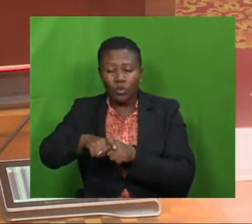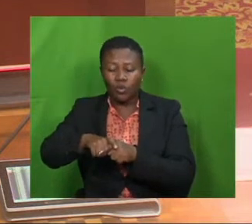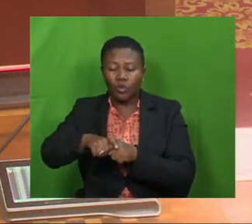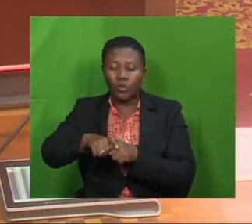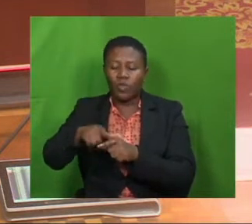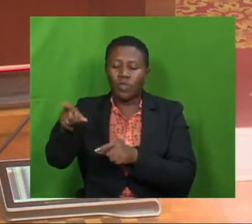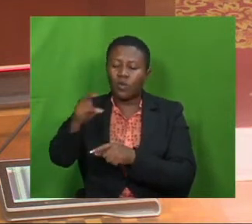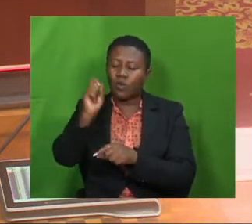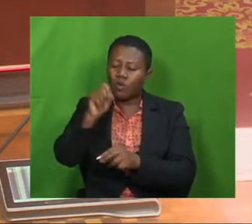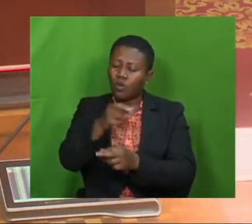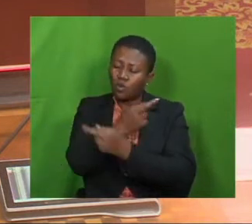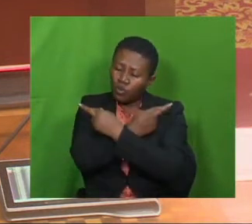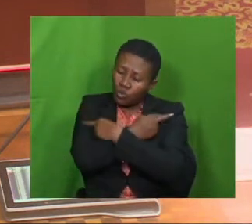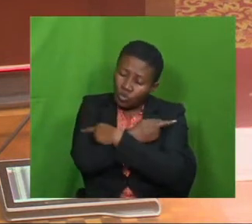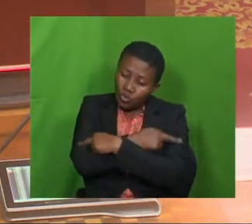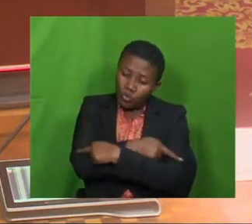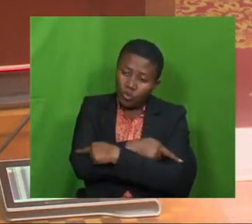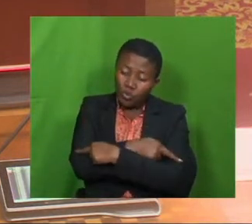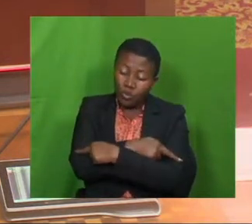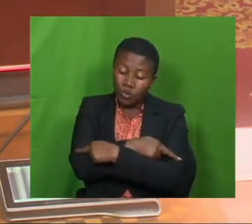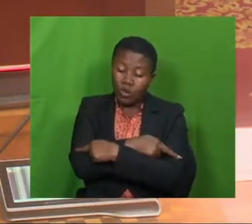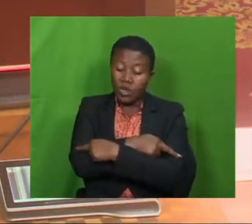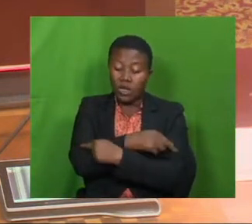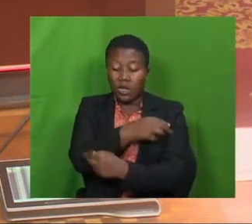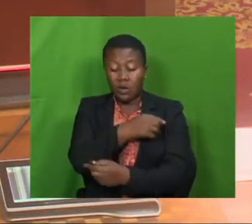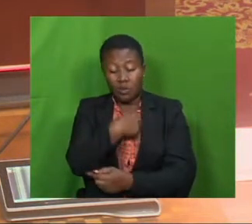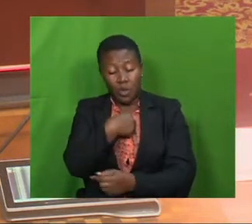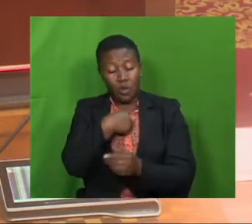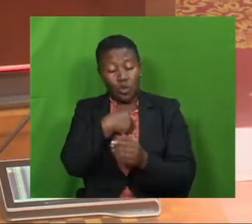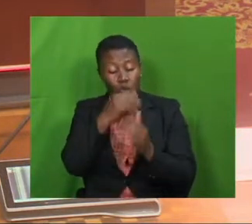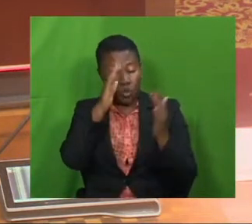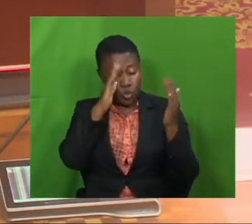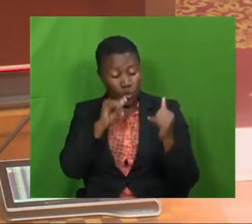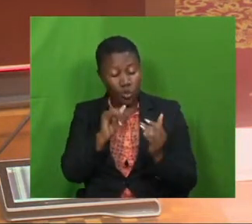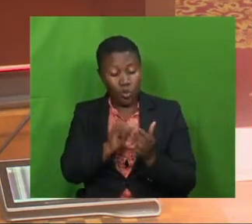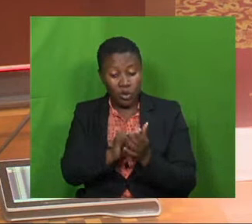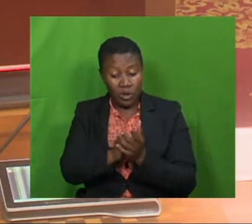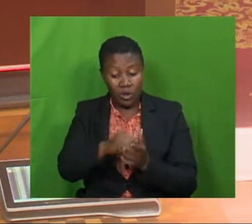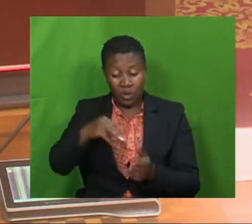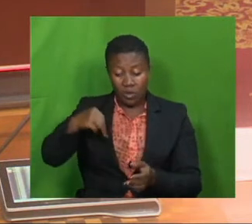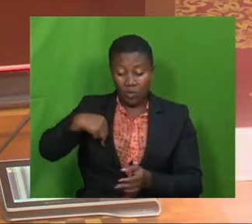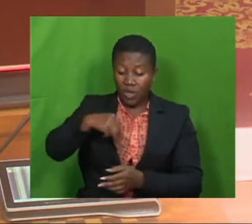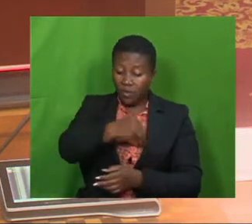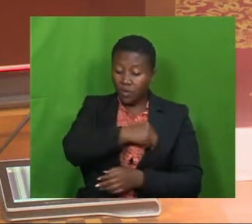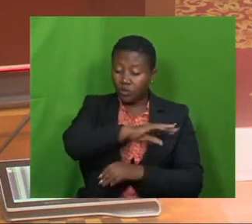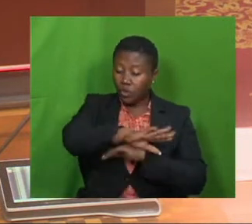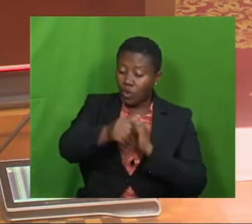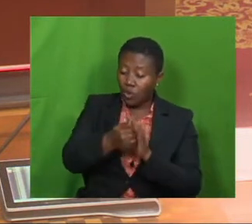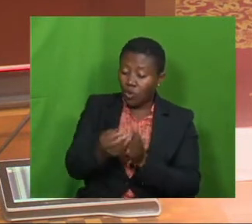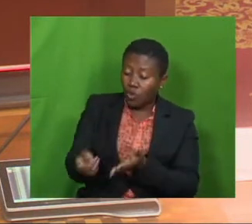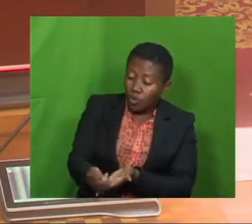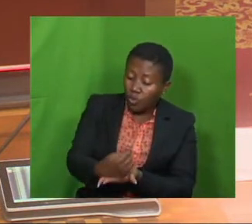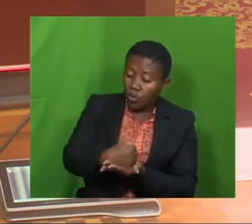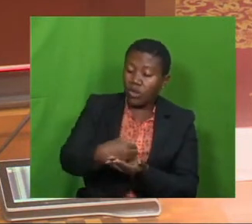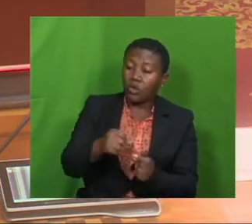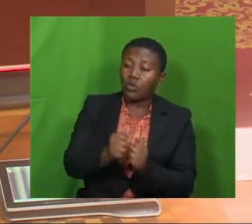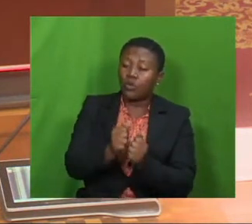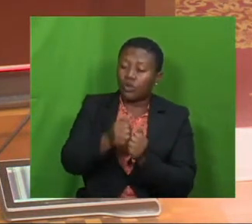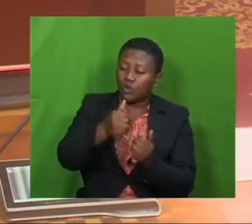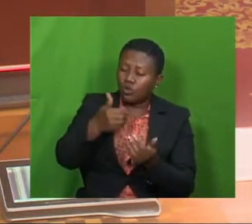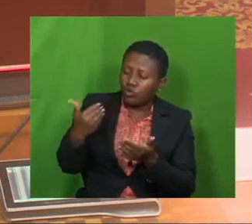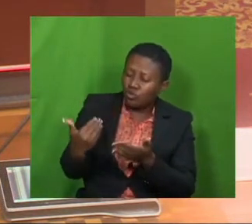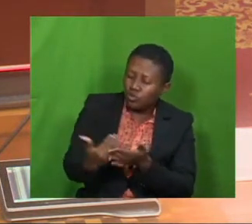break. I am hopeful that honorable members will return with vigor and fresh ideas to boost